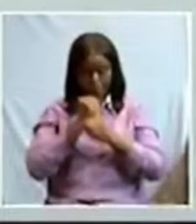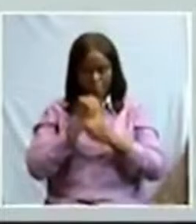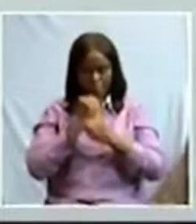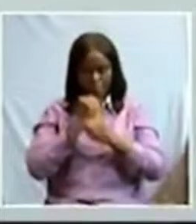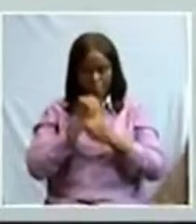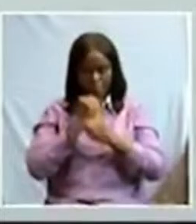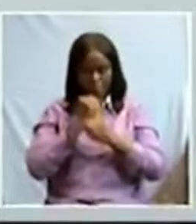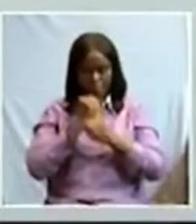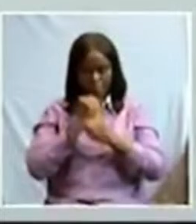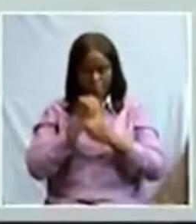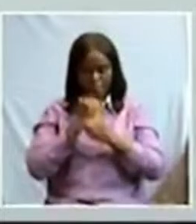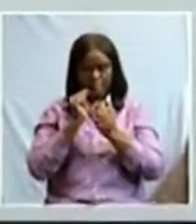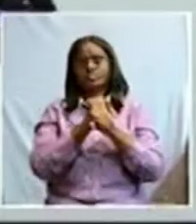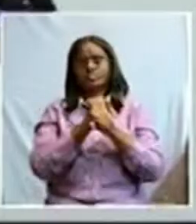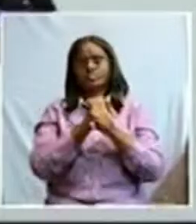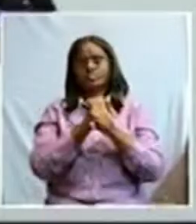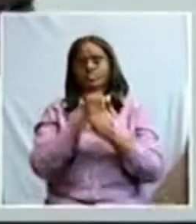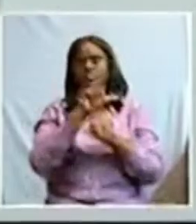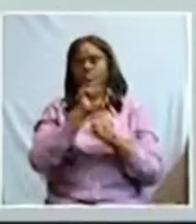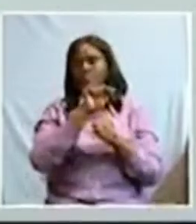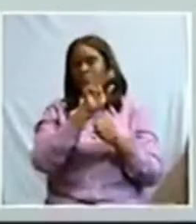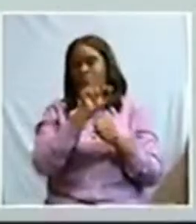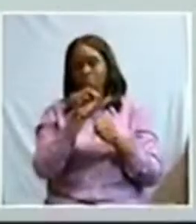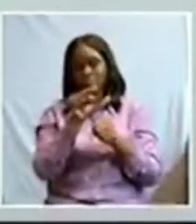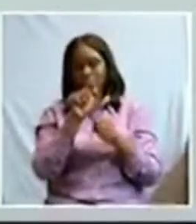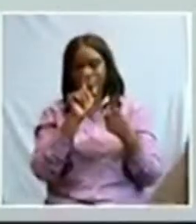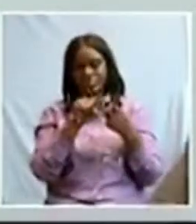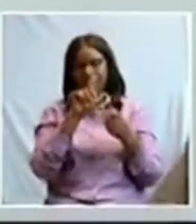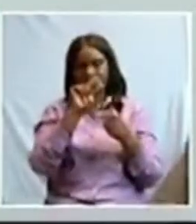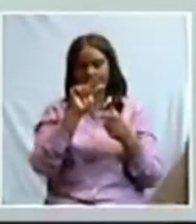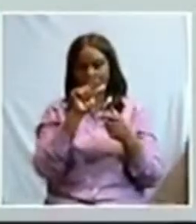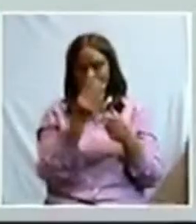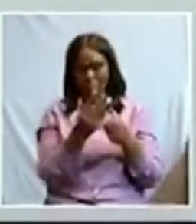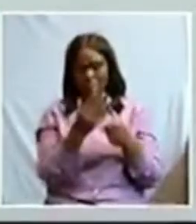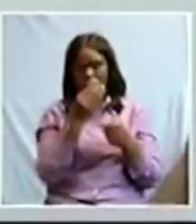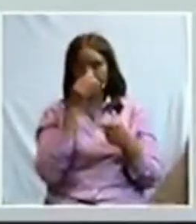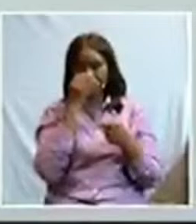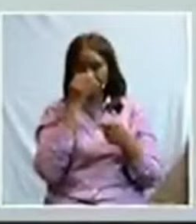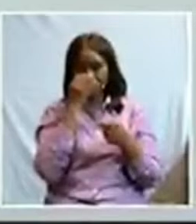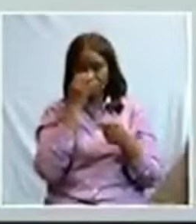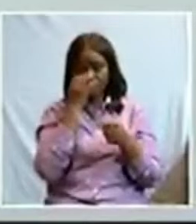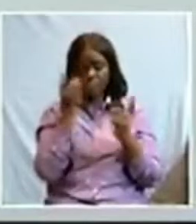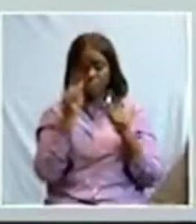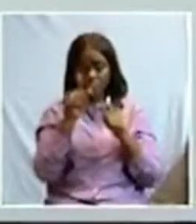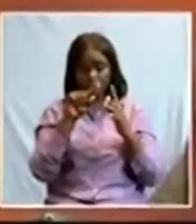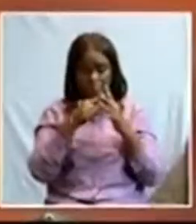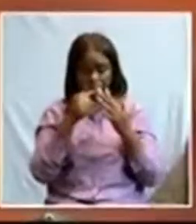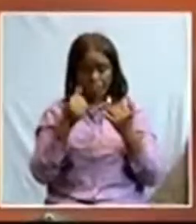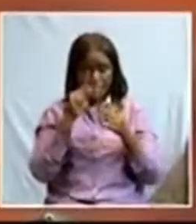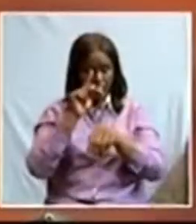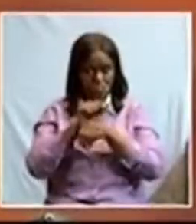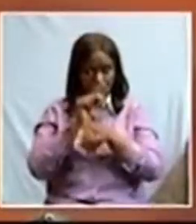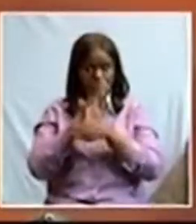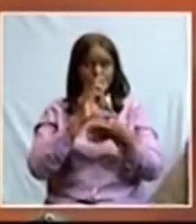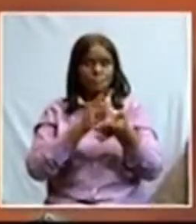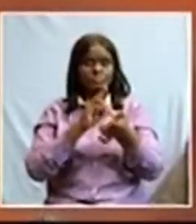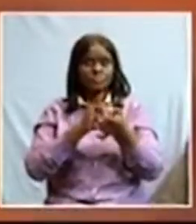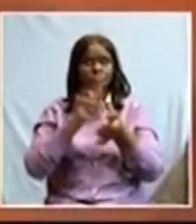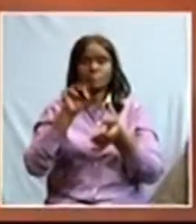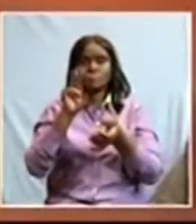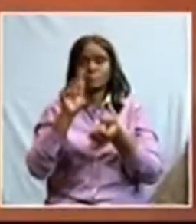still 2022 to 2024. That's when you started the project. Dr. Manza